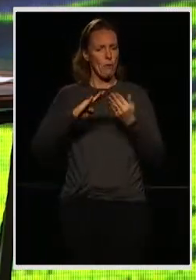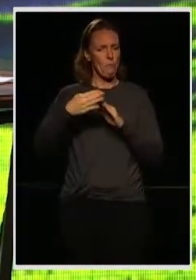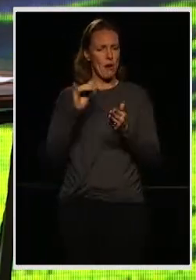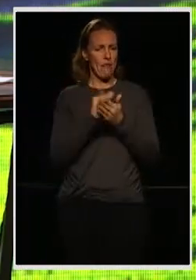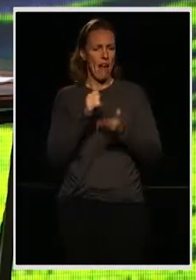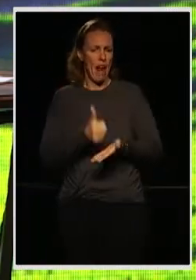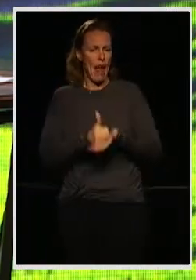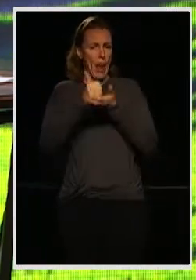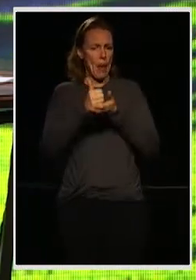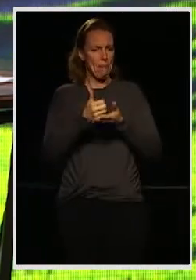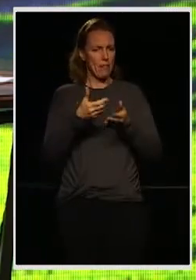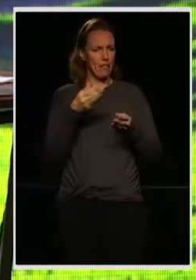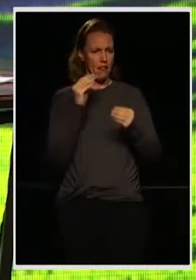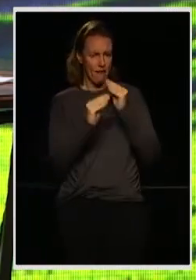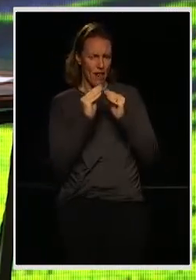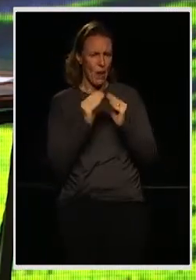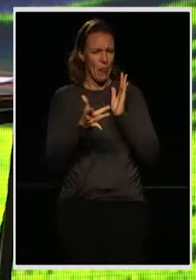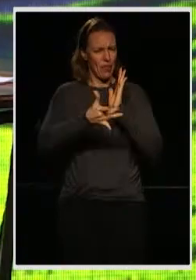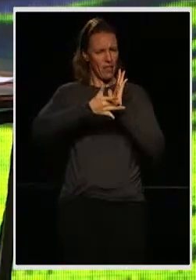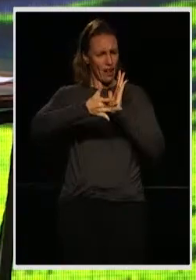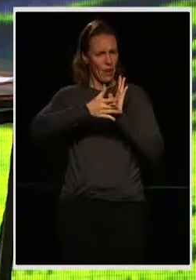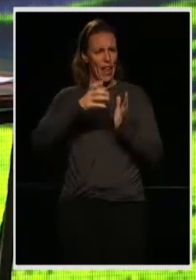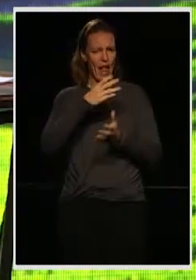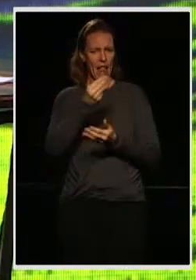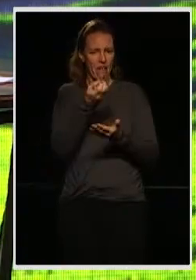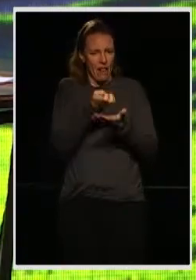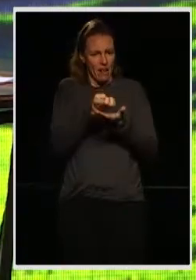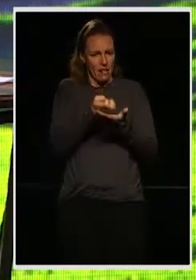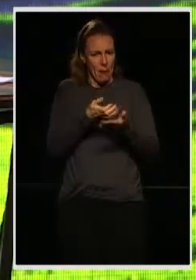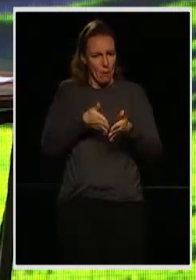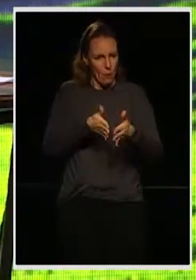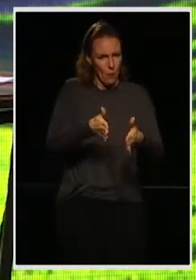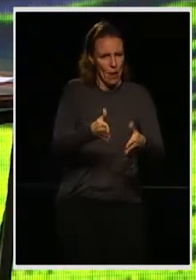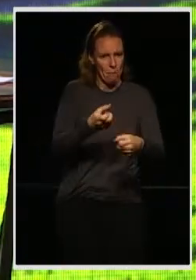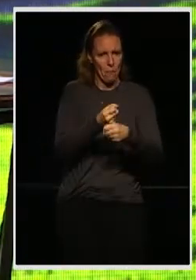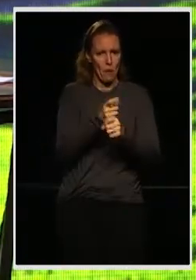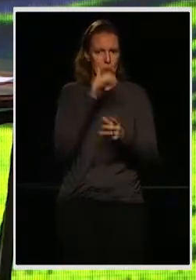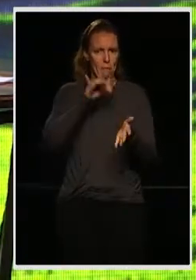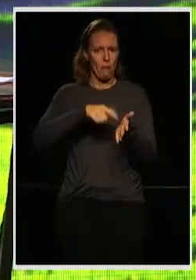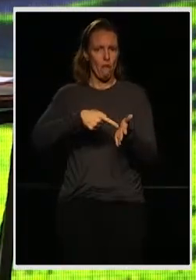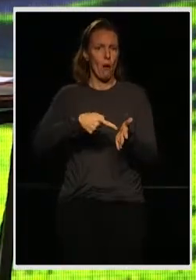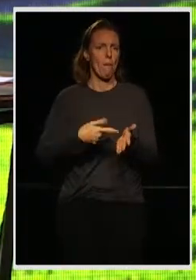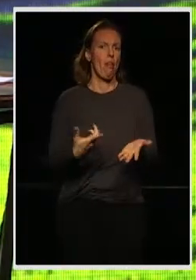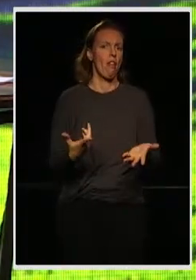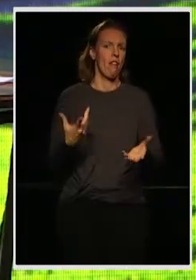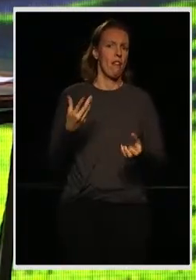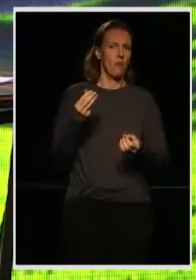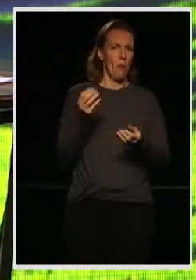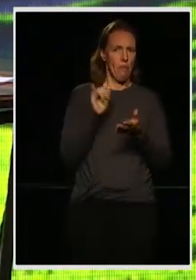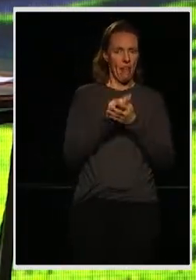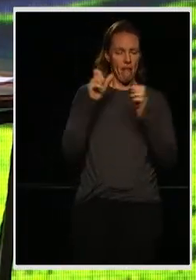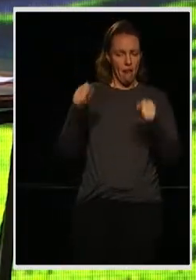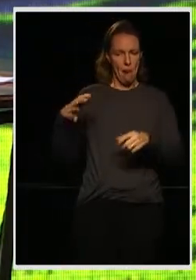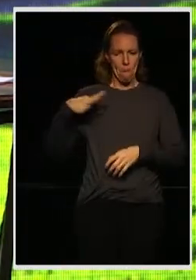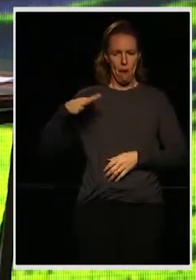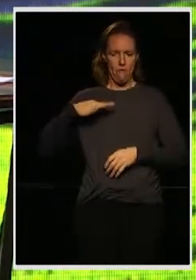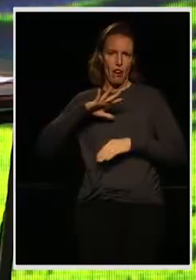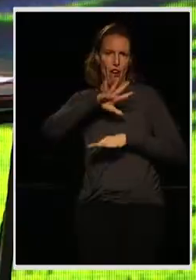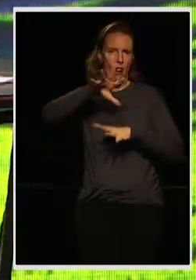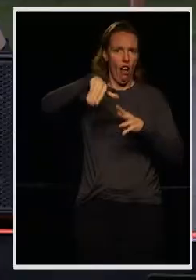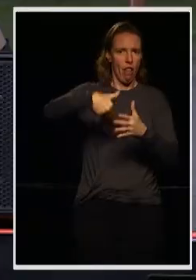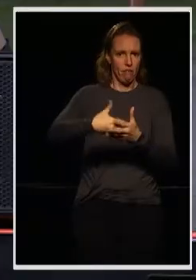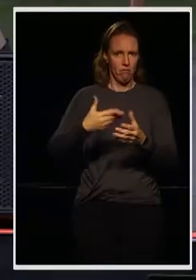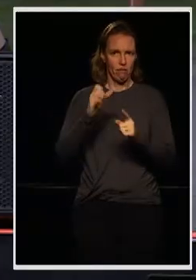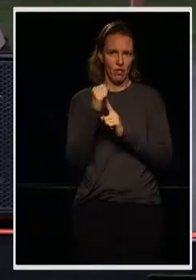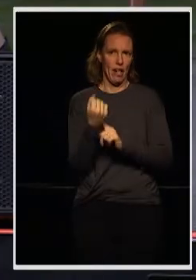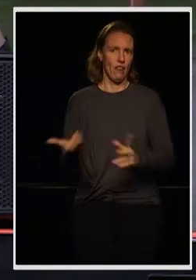sort of technical solutions and then the economic pathways to make those solutions affordable so that it can benefit all society.